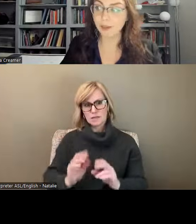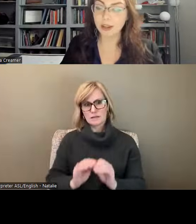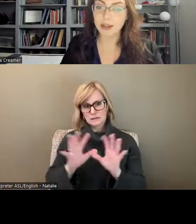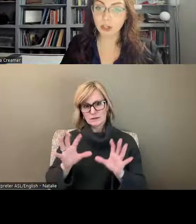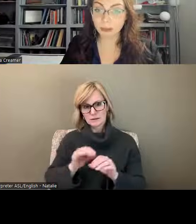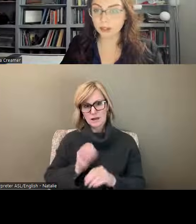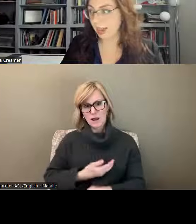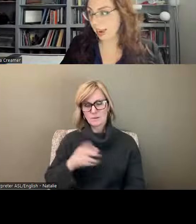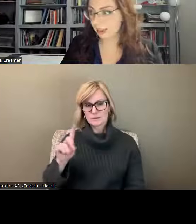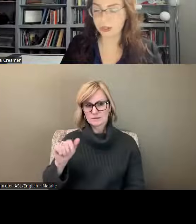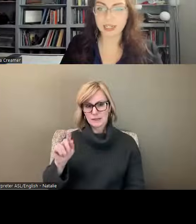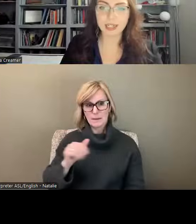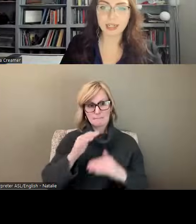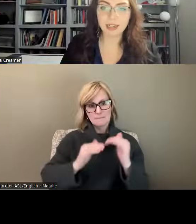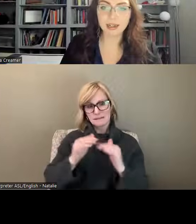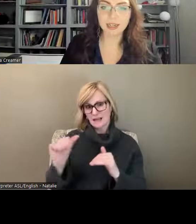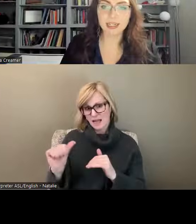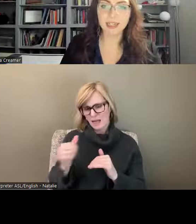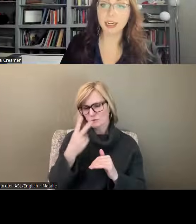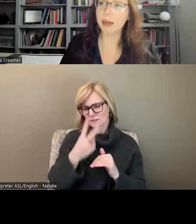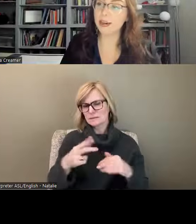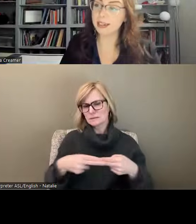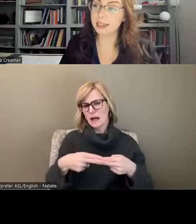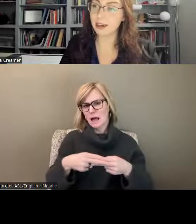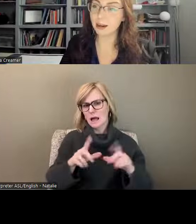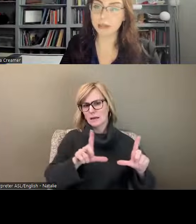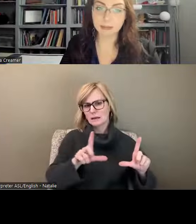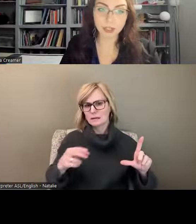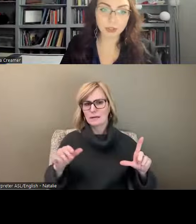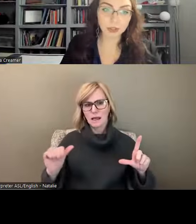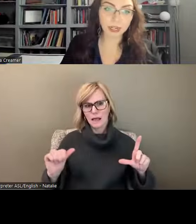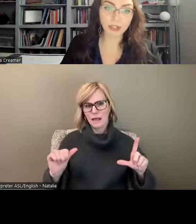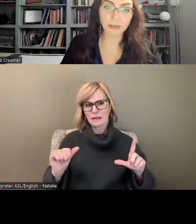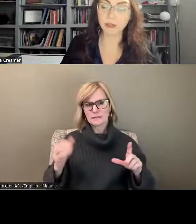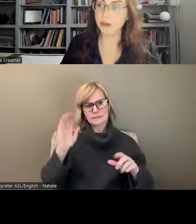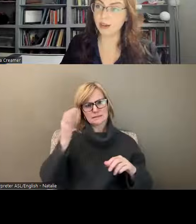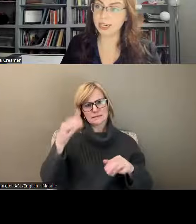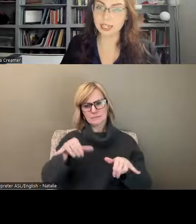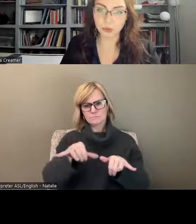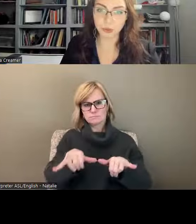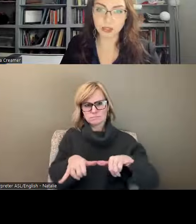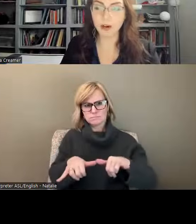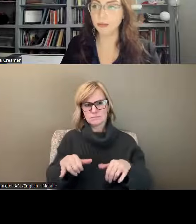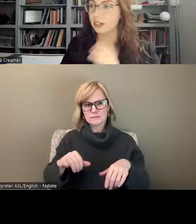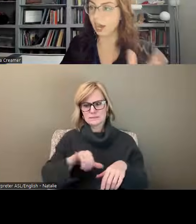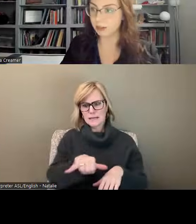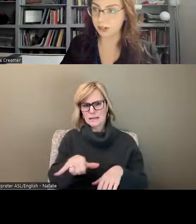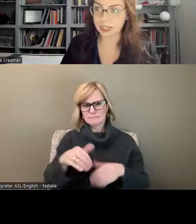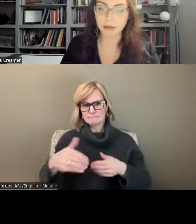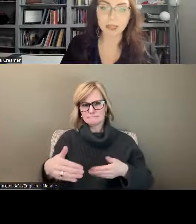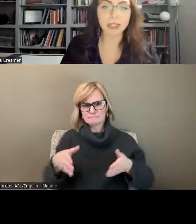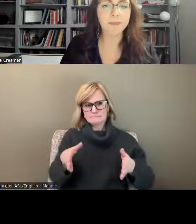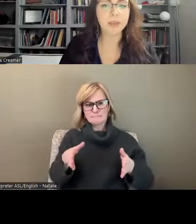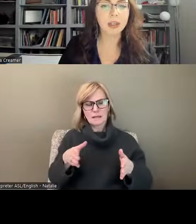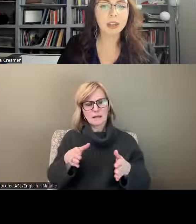data. So building A that you can see here is an apparently symmetrical structure built around a central courtyard, which is common for